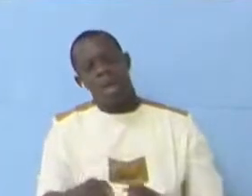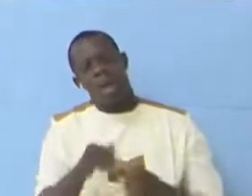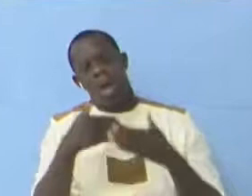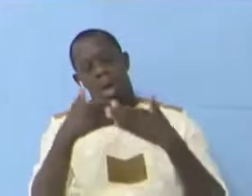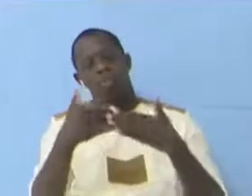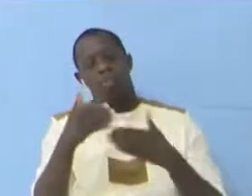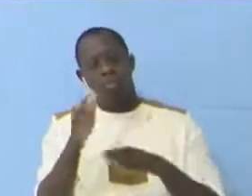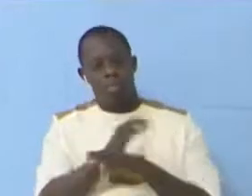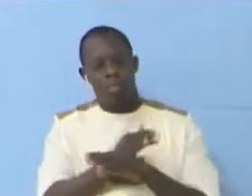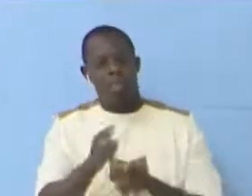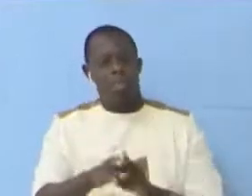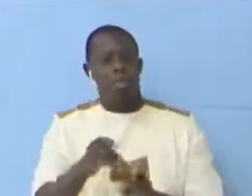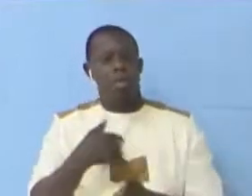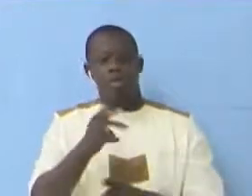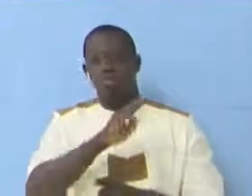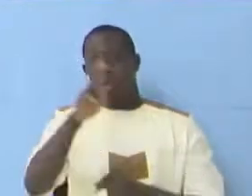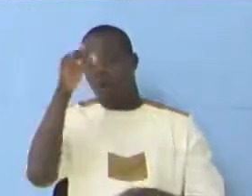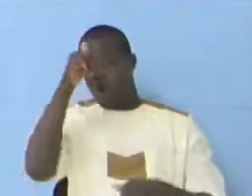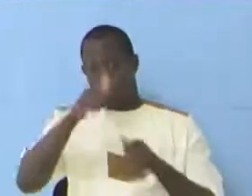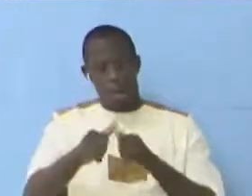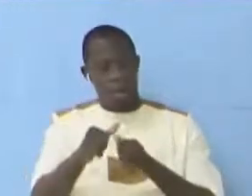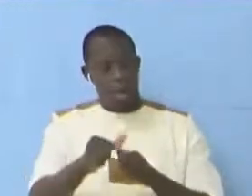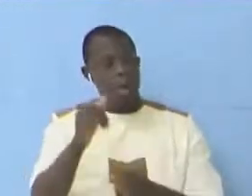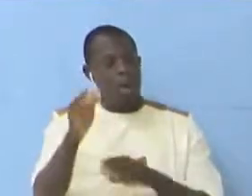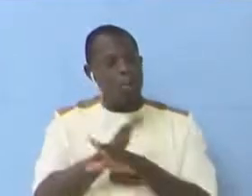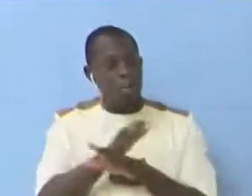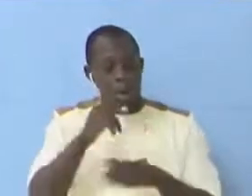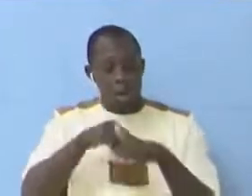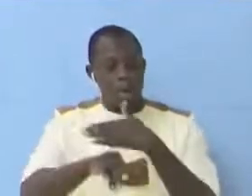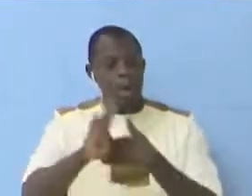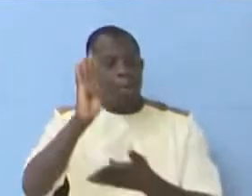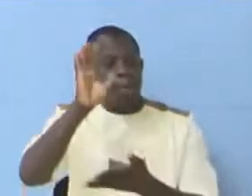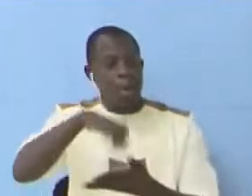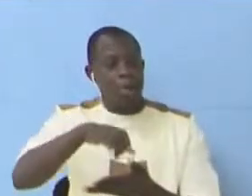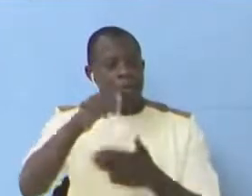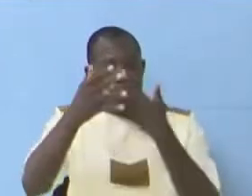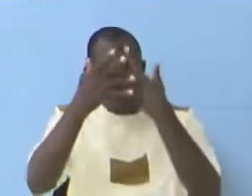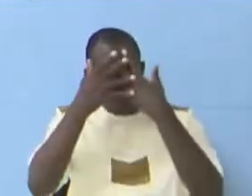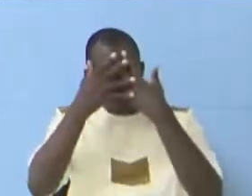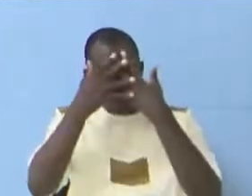I couldn't remember, but whilst in mile 2,